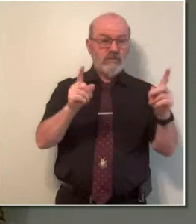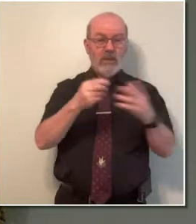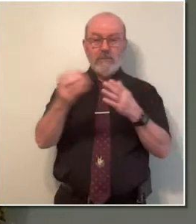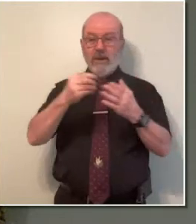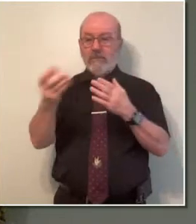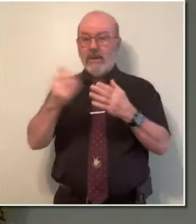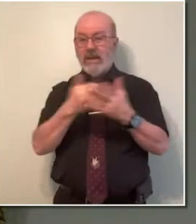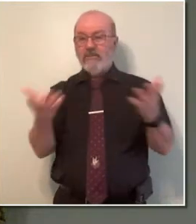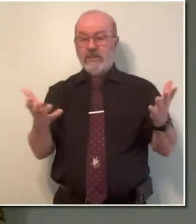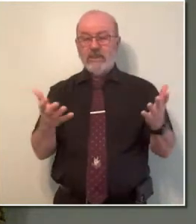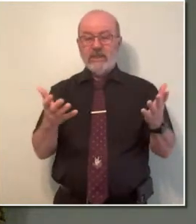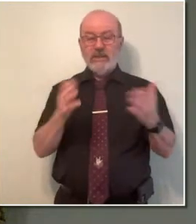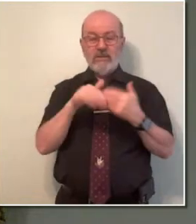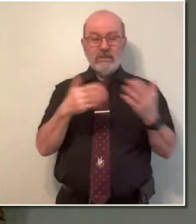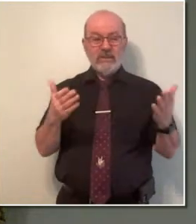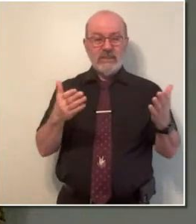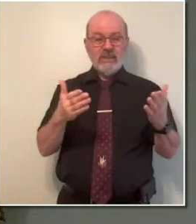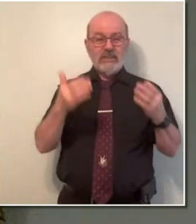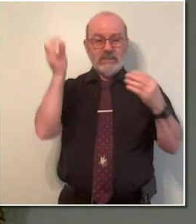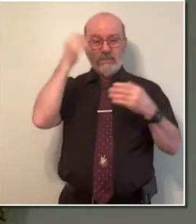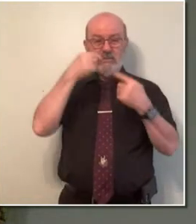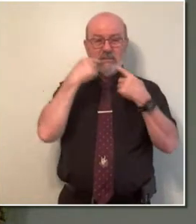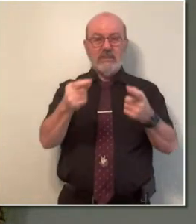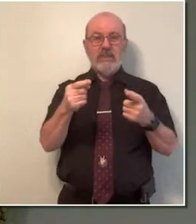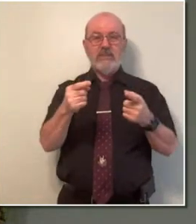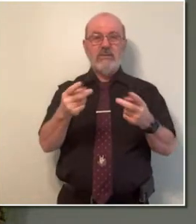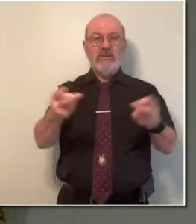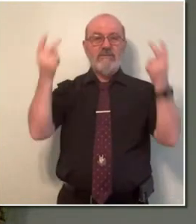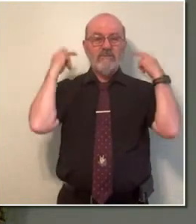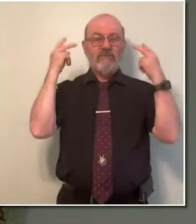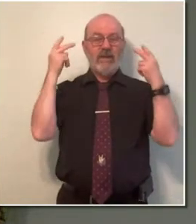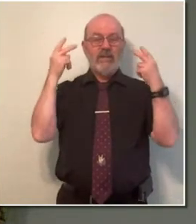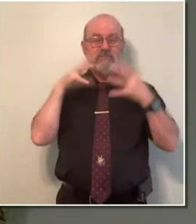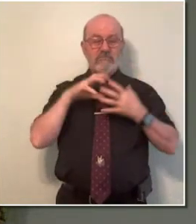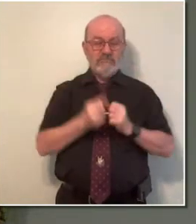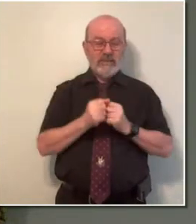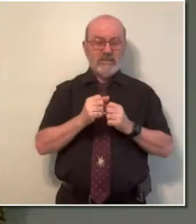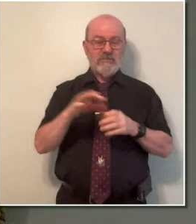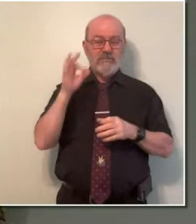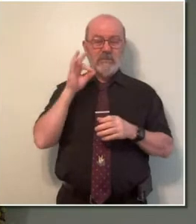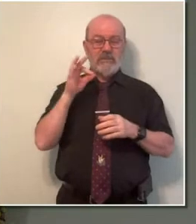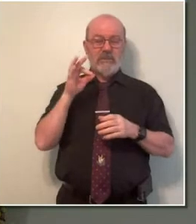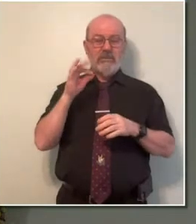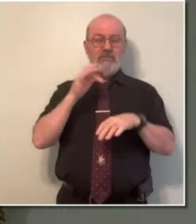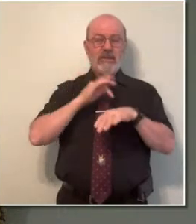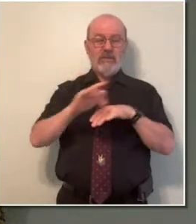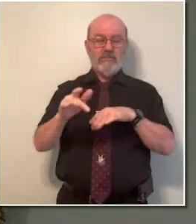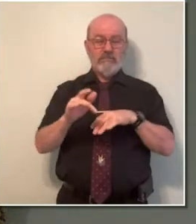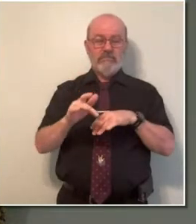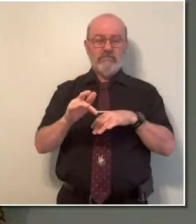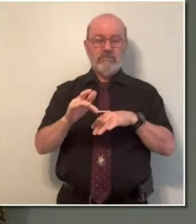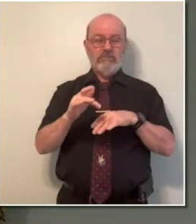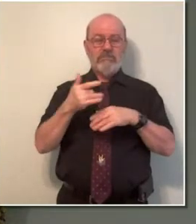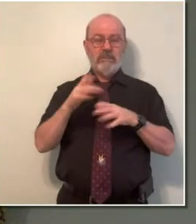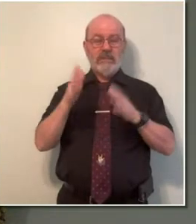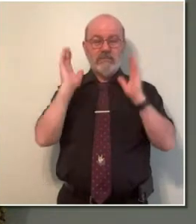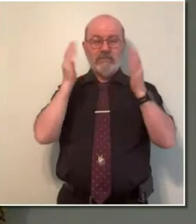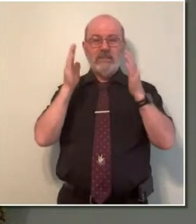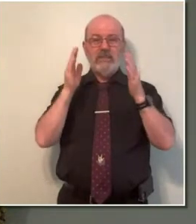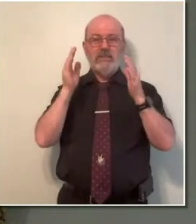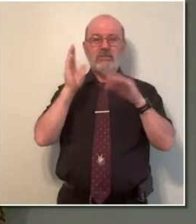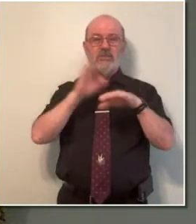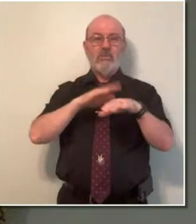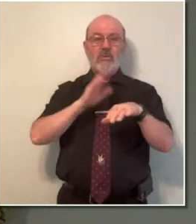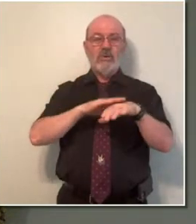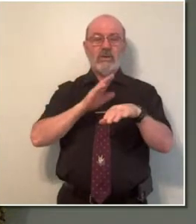These things that Solomon tells us are vanity and vexation of spirit. They are empty. and let's heed the warning. When